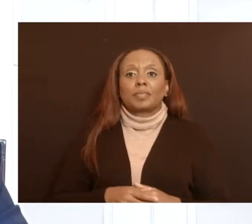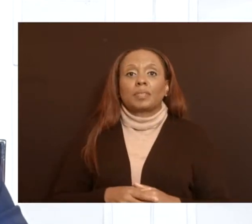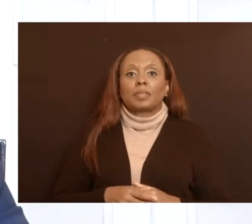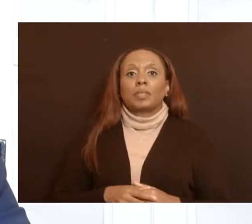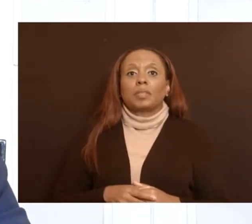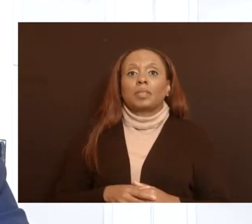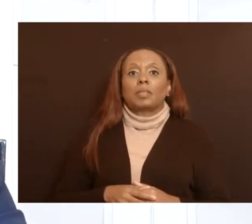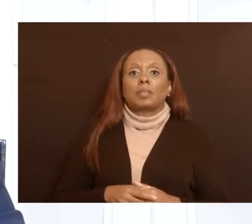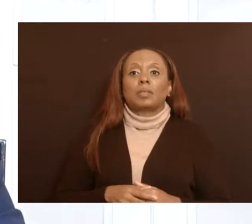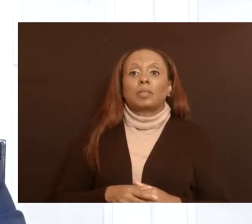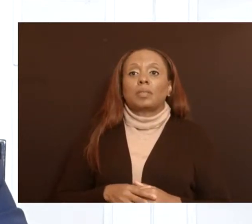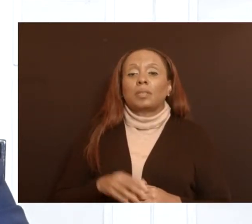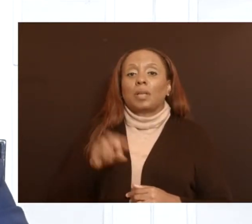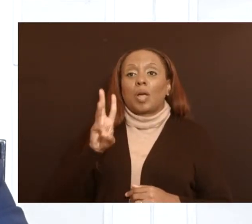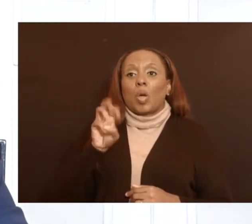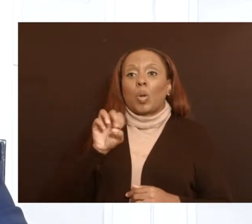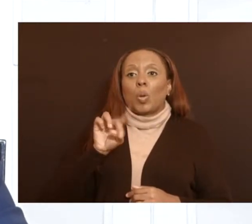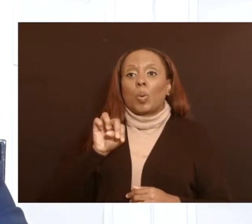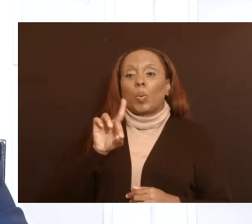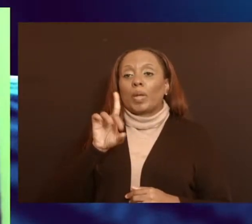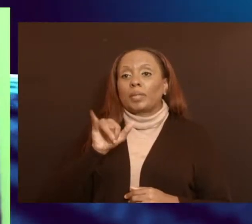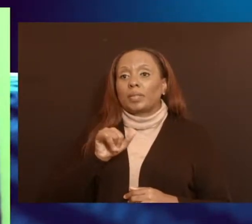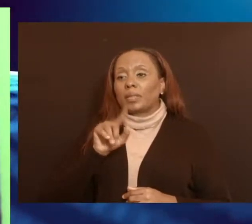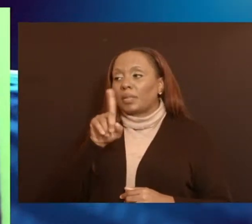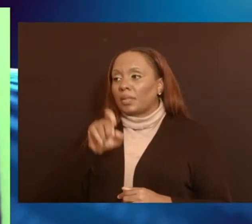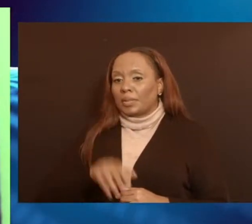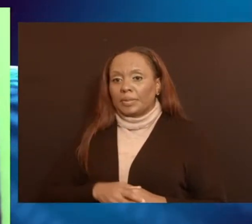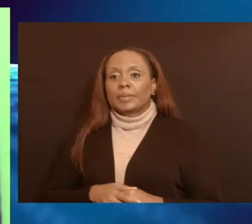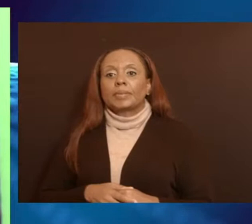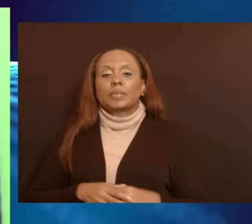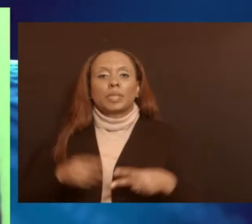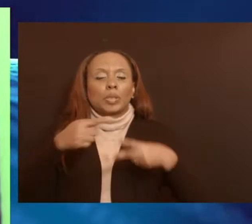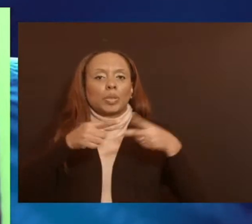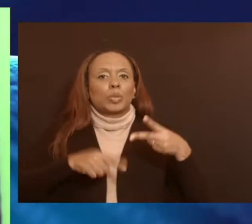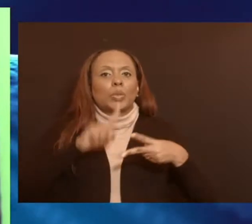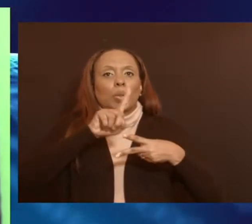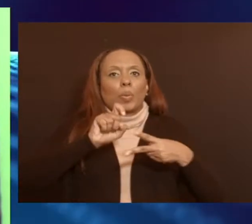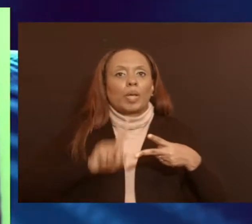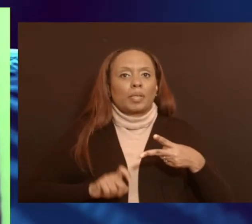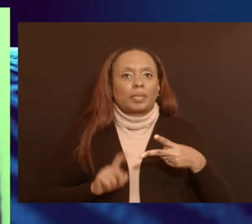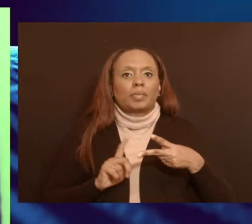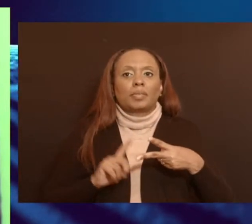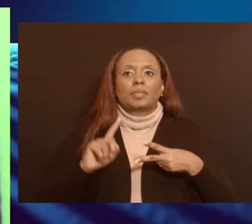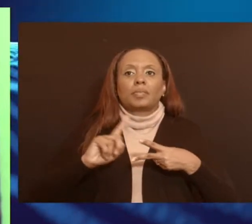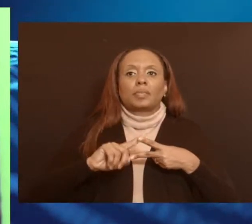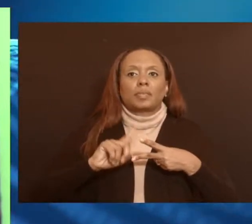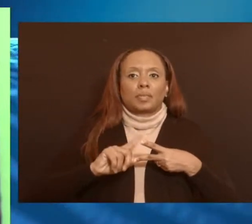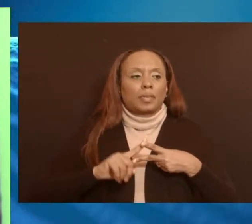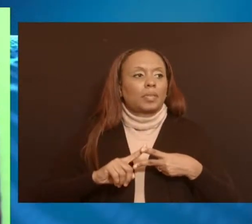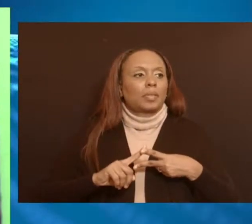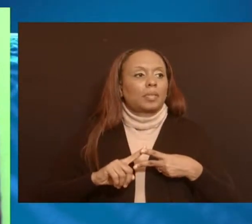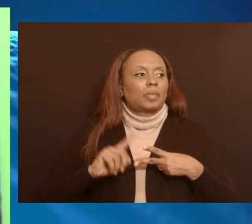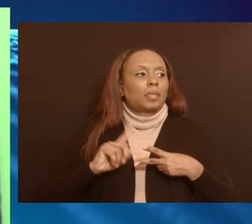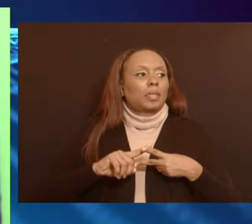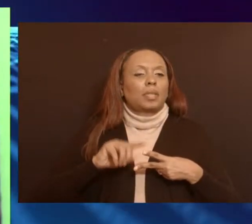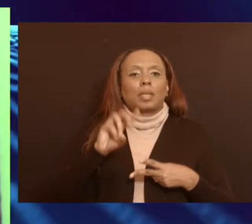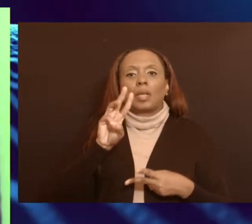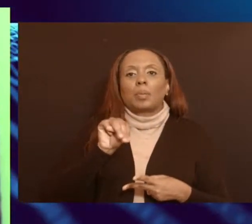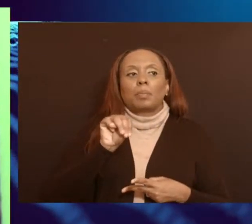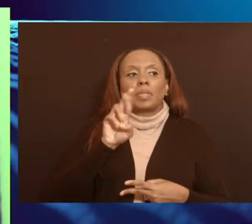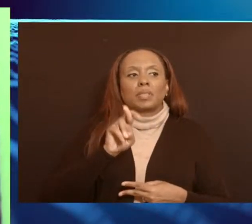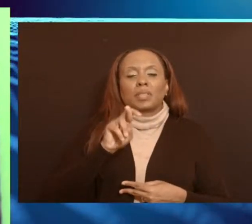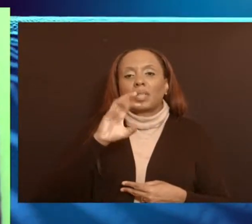Wendy? Yes, I have 2 questions. One is firstly for Mr. Chapman and the second for